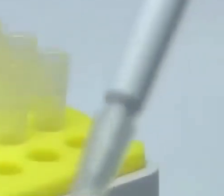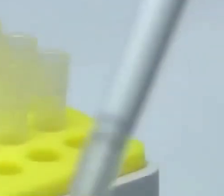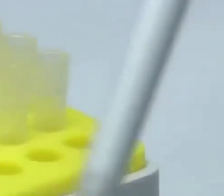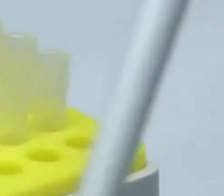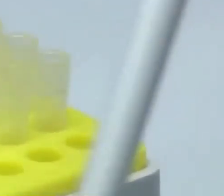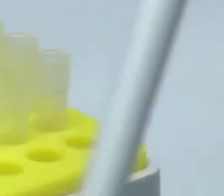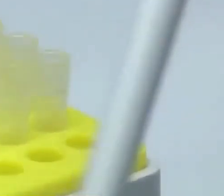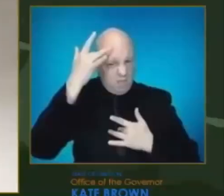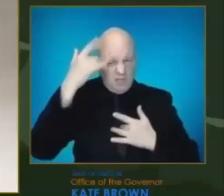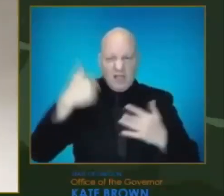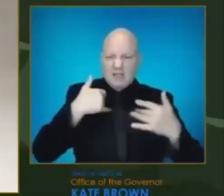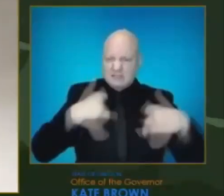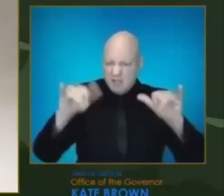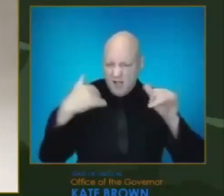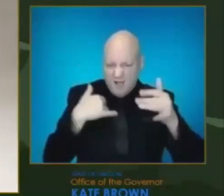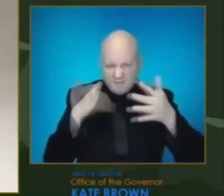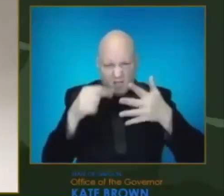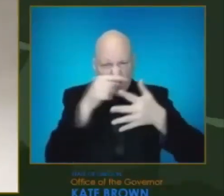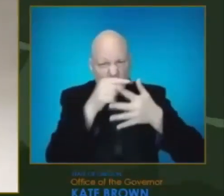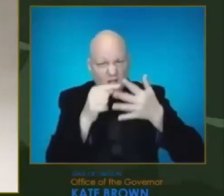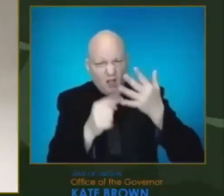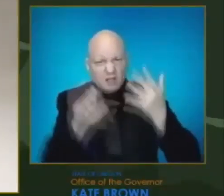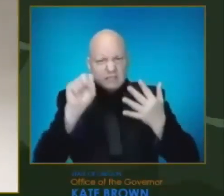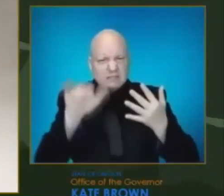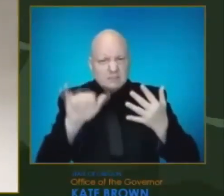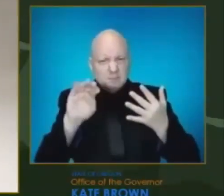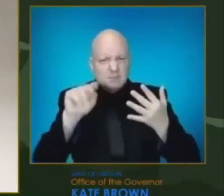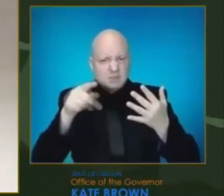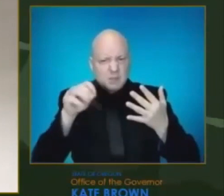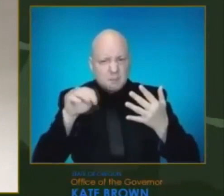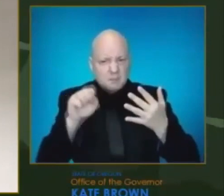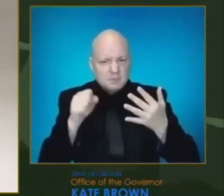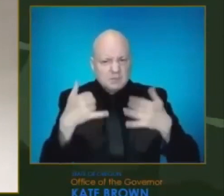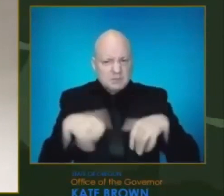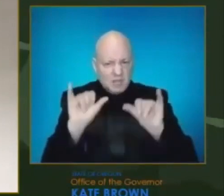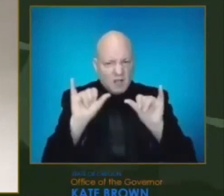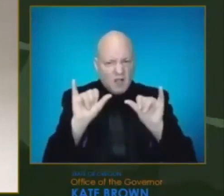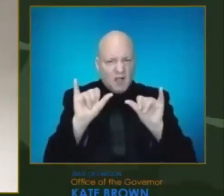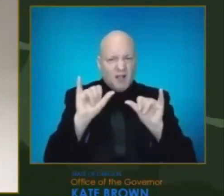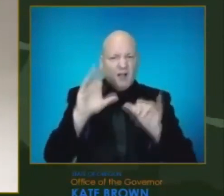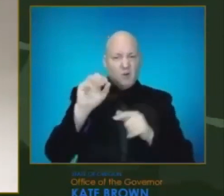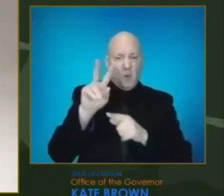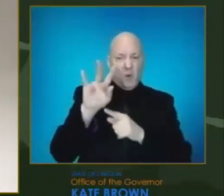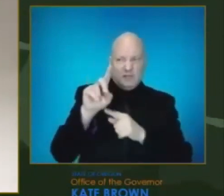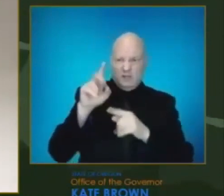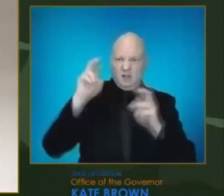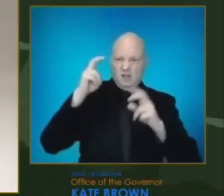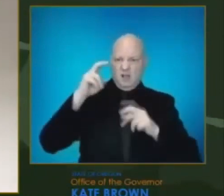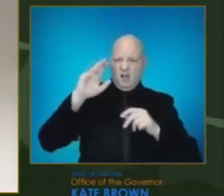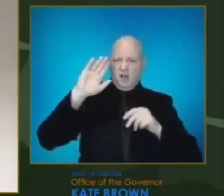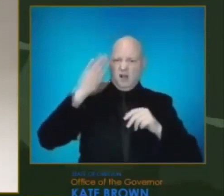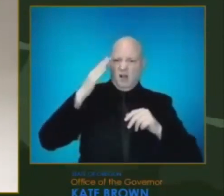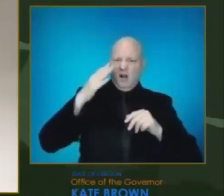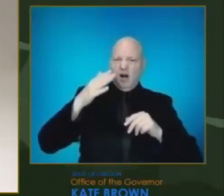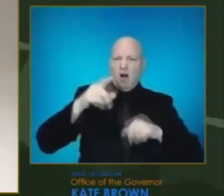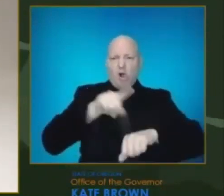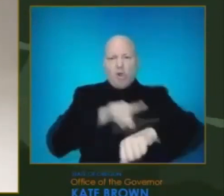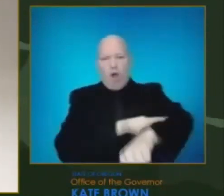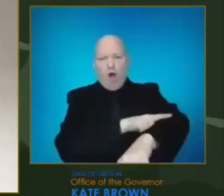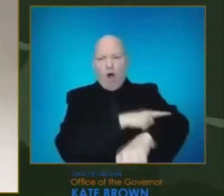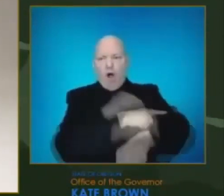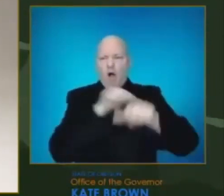the virus. I'm a COVID long hauler, and there are thousands of us across the country dealing